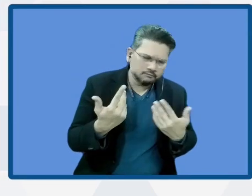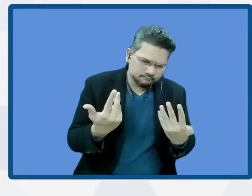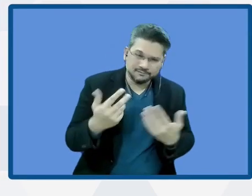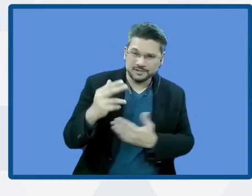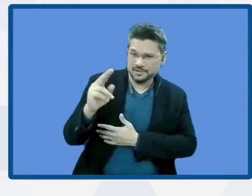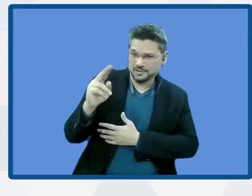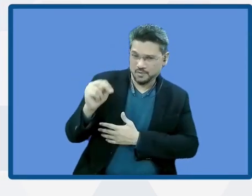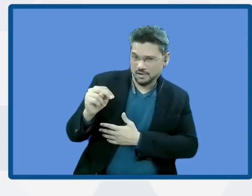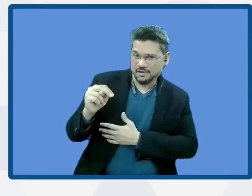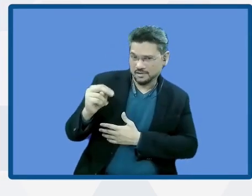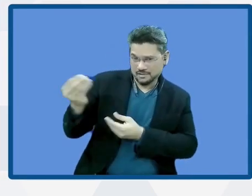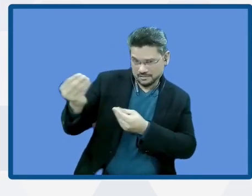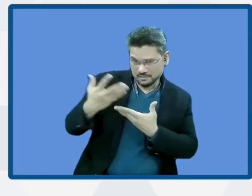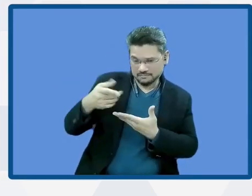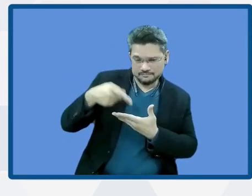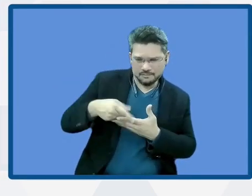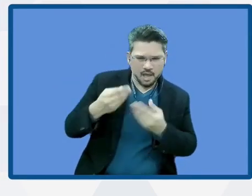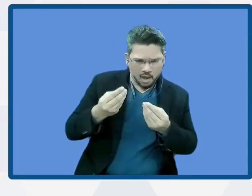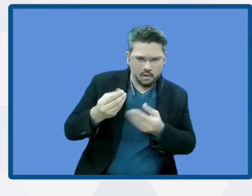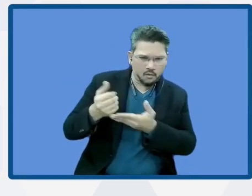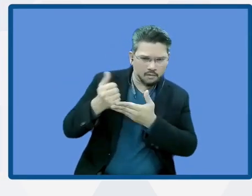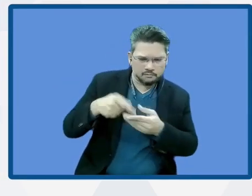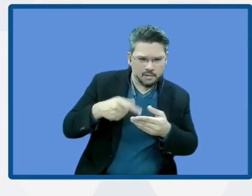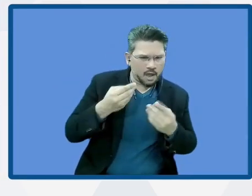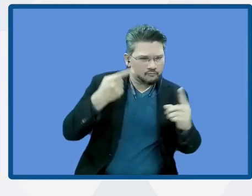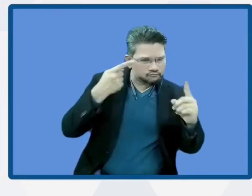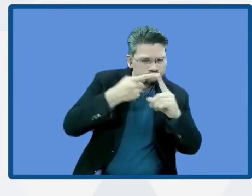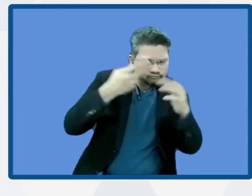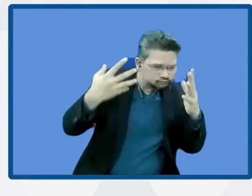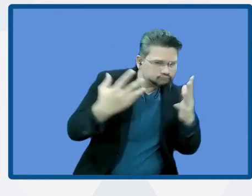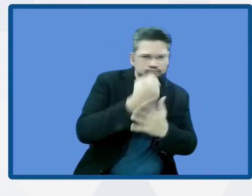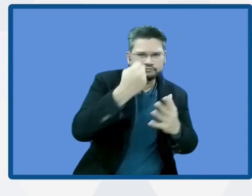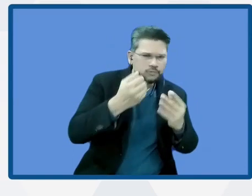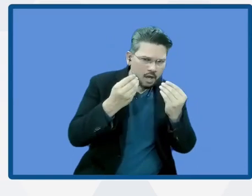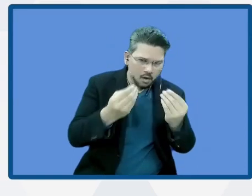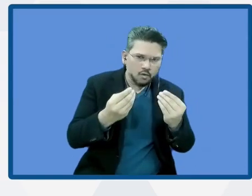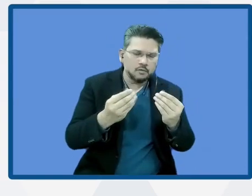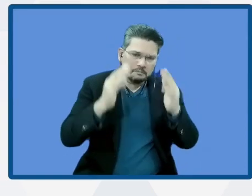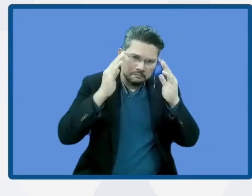to achieve this goal is to establish